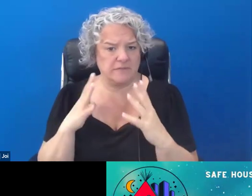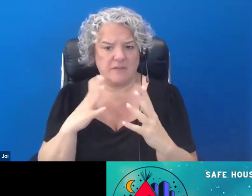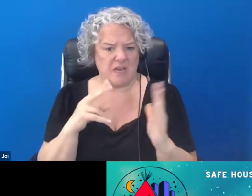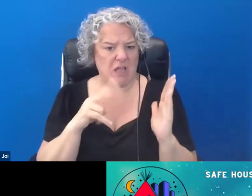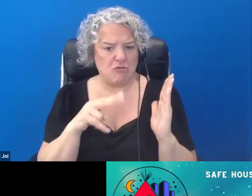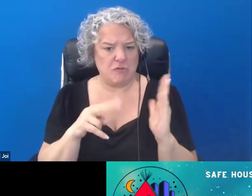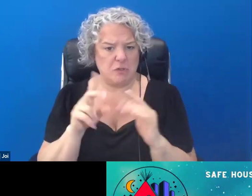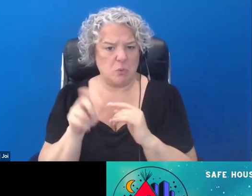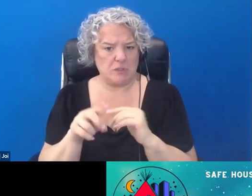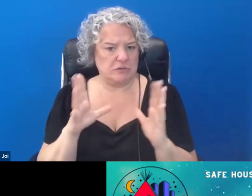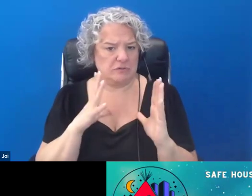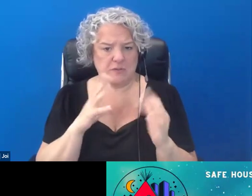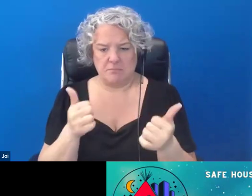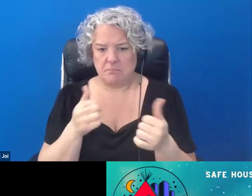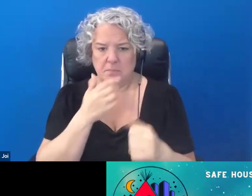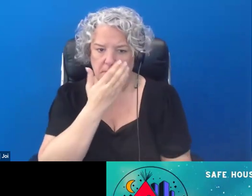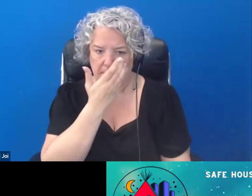aloud.